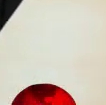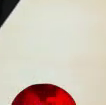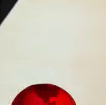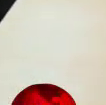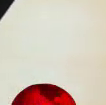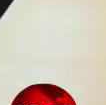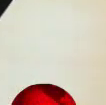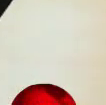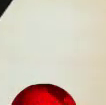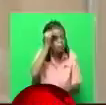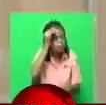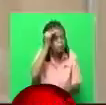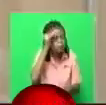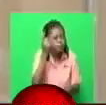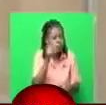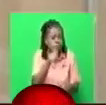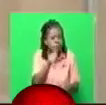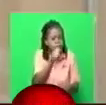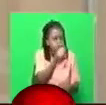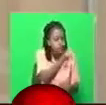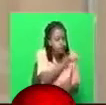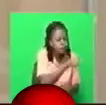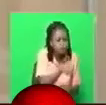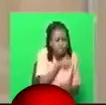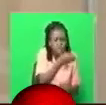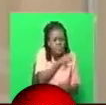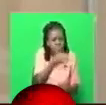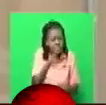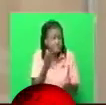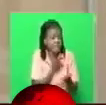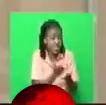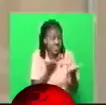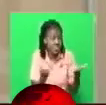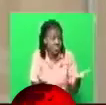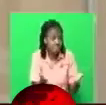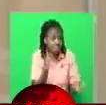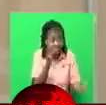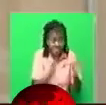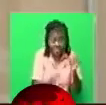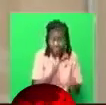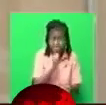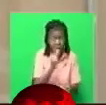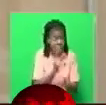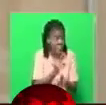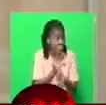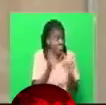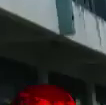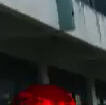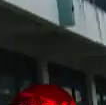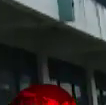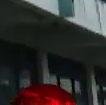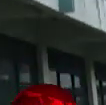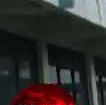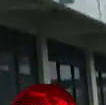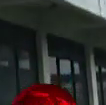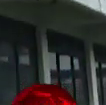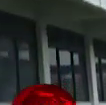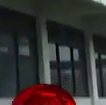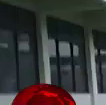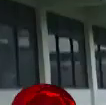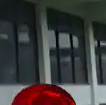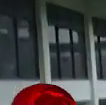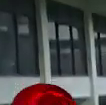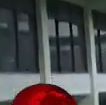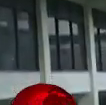planning. Otherwise, the unintended consequences could be nothing short of disastrous. Firstly, the